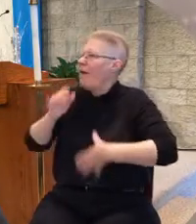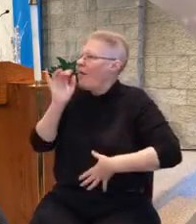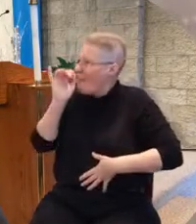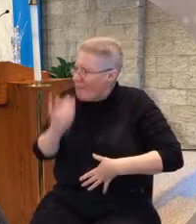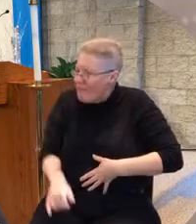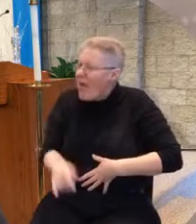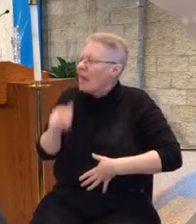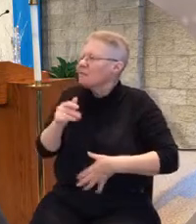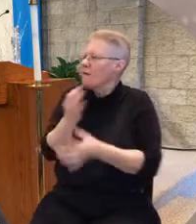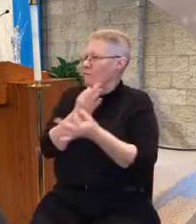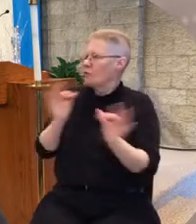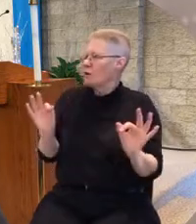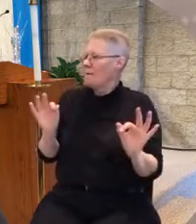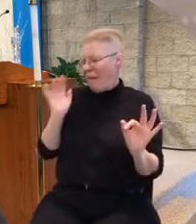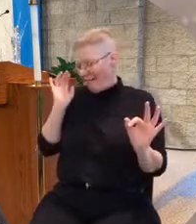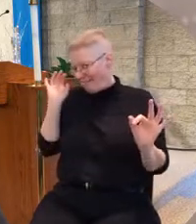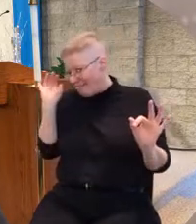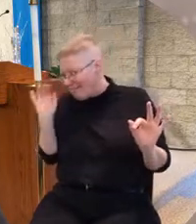an amen?